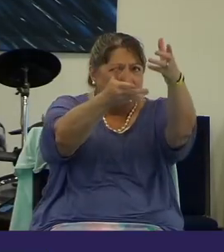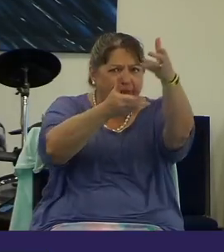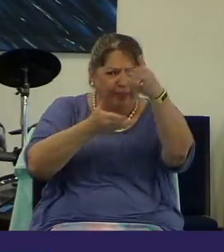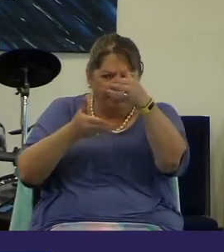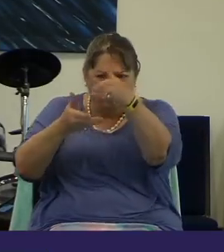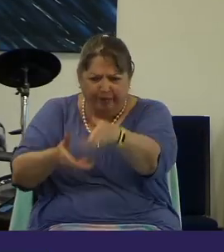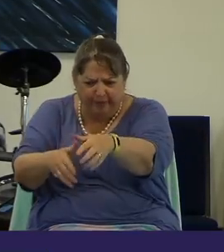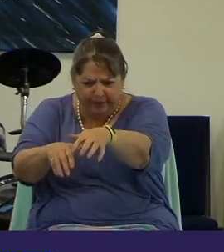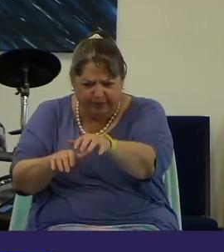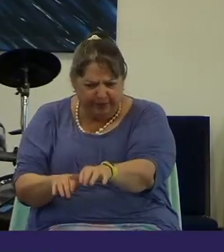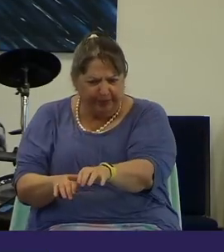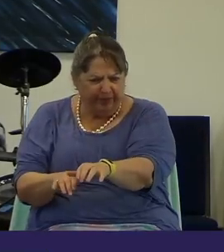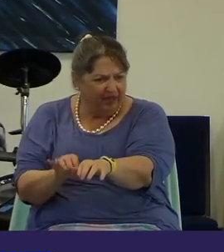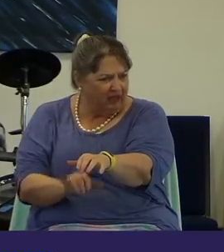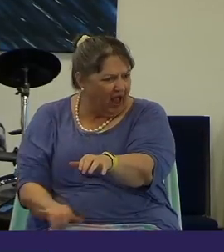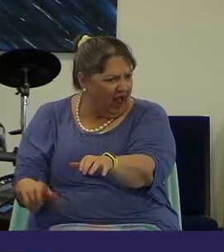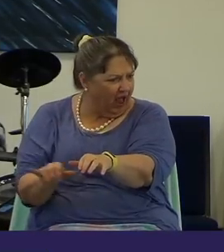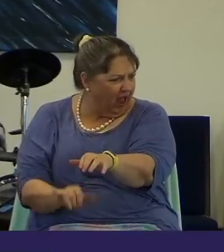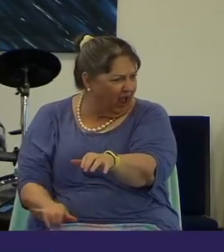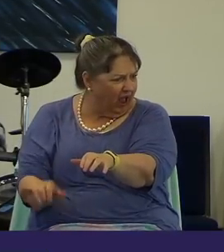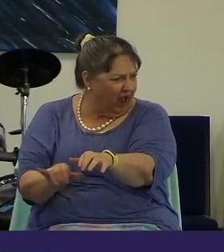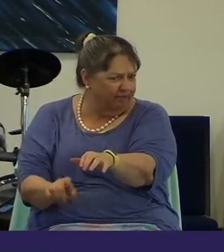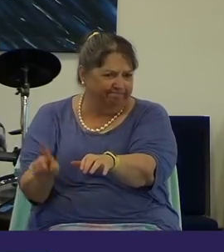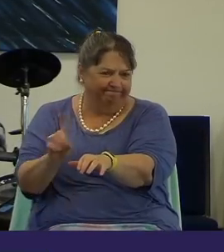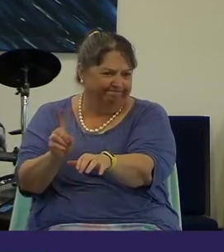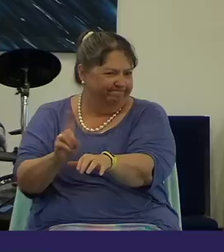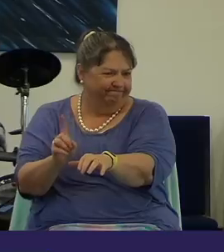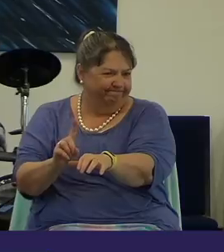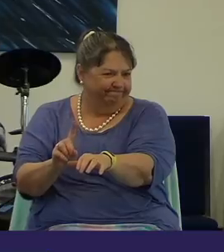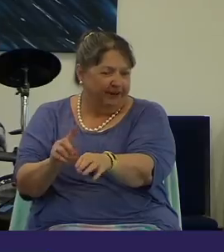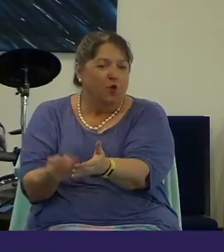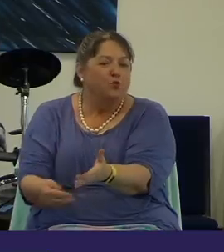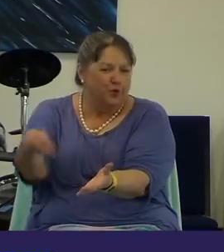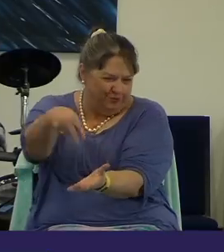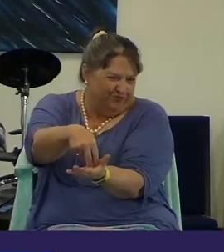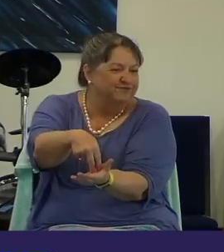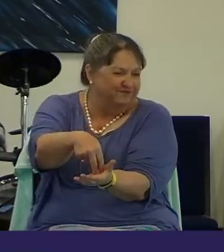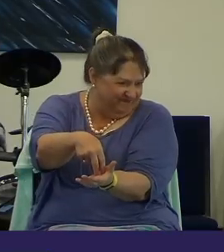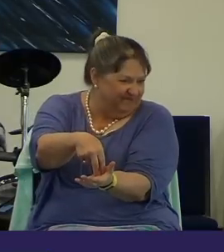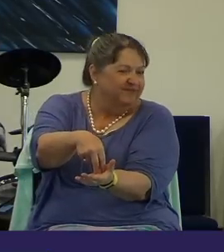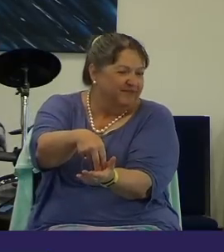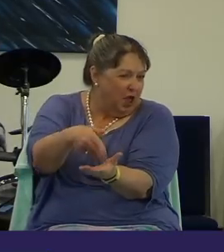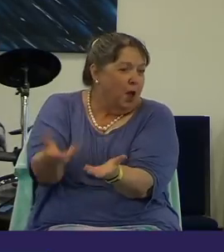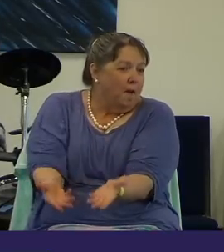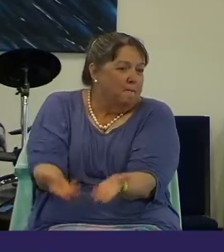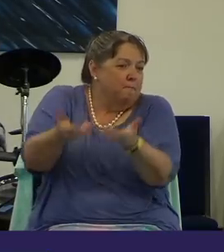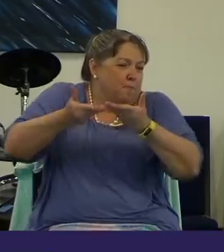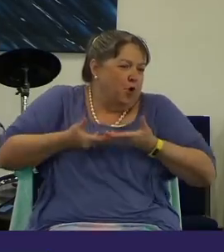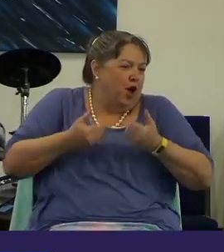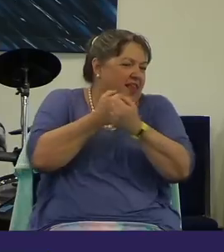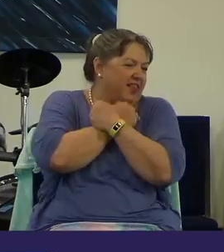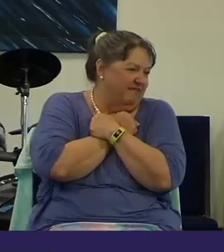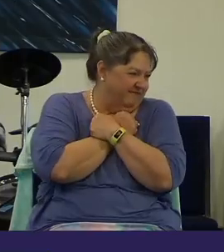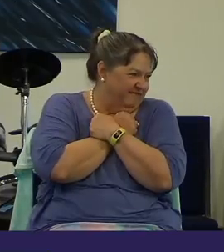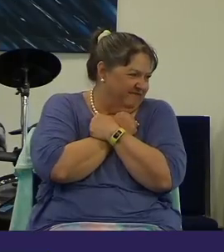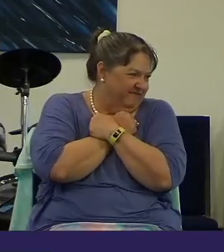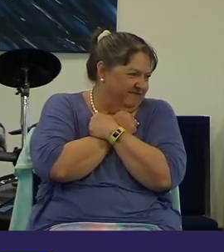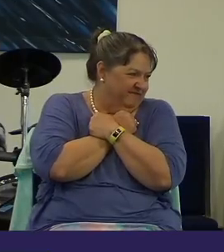victory. Rose. He's our victory. He brought us love. What do you think of